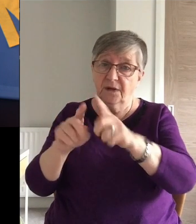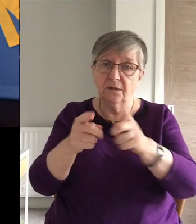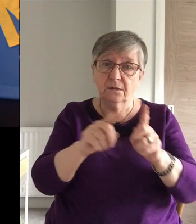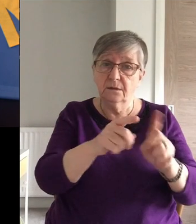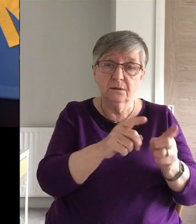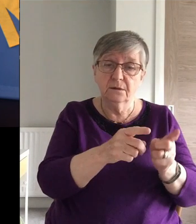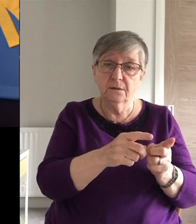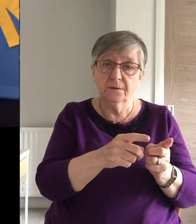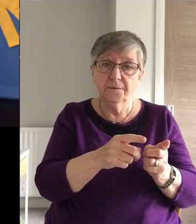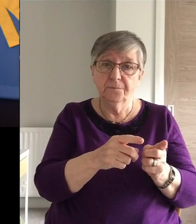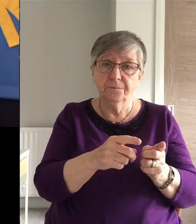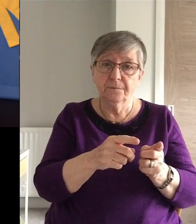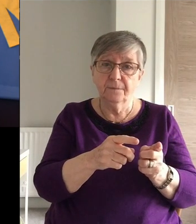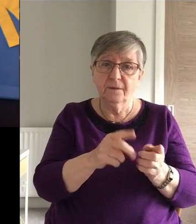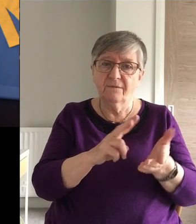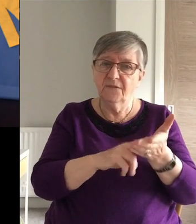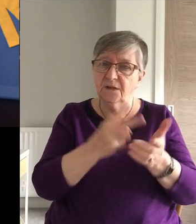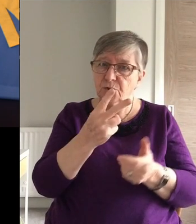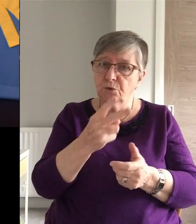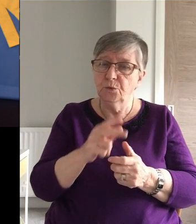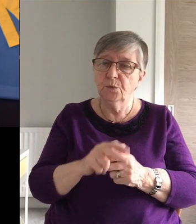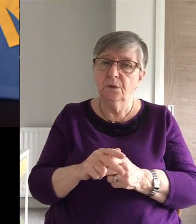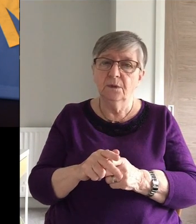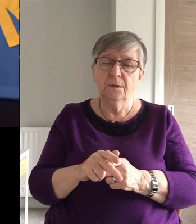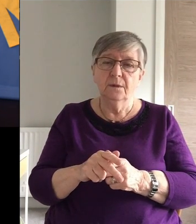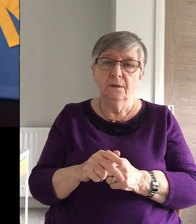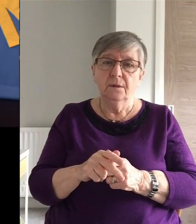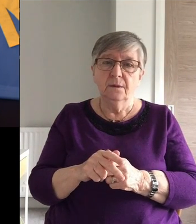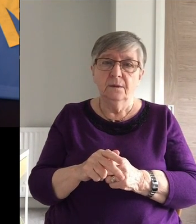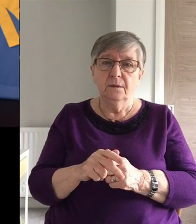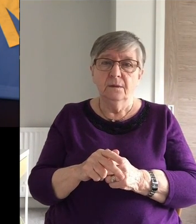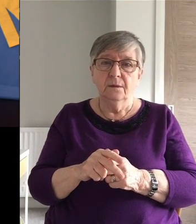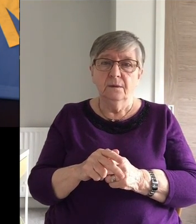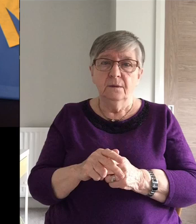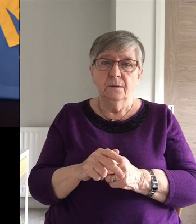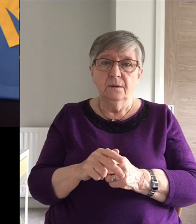different kinds, he says in verse 2.